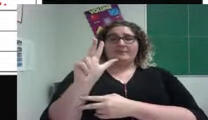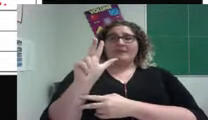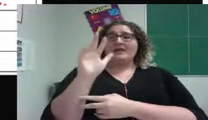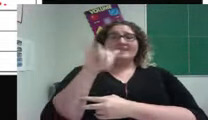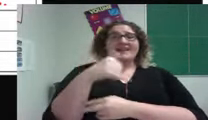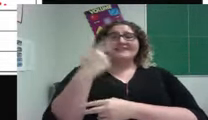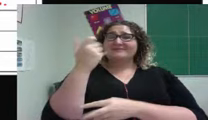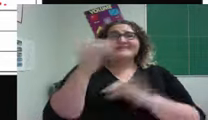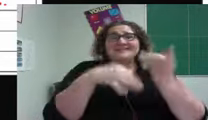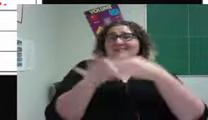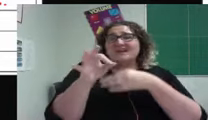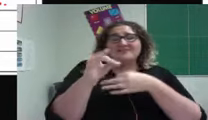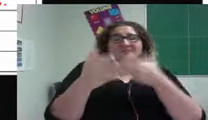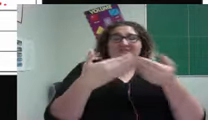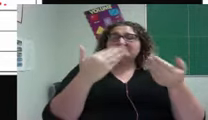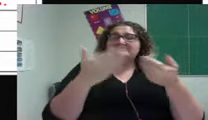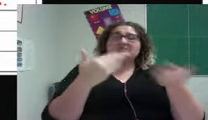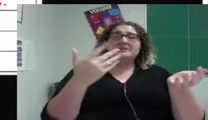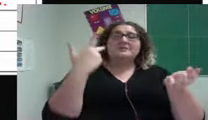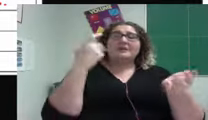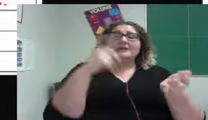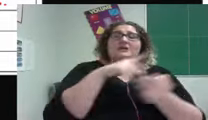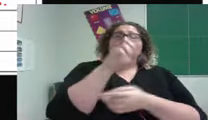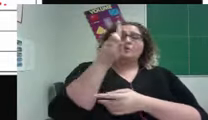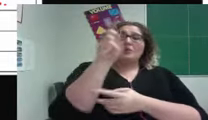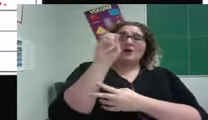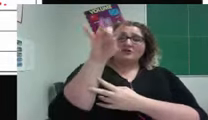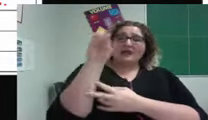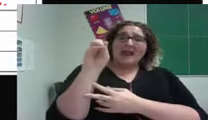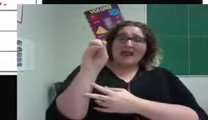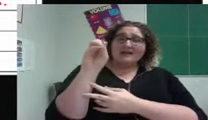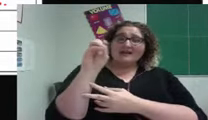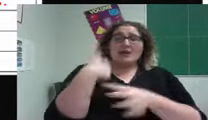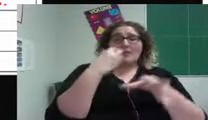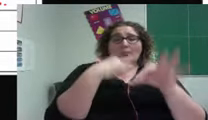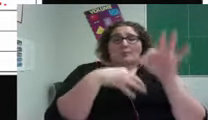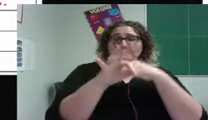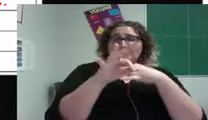with this part right here. So by substitution.